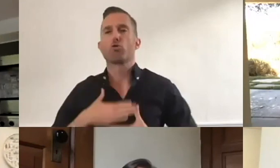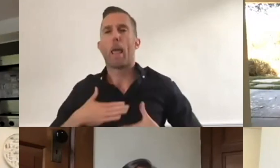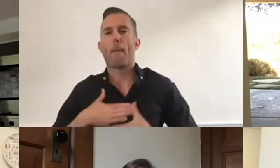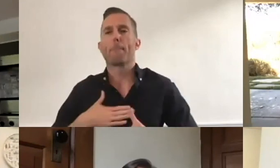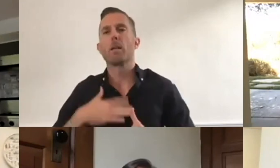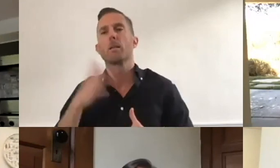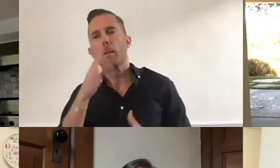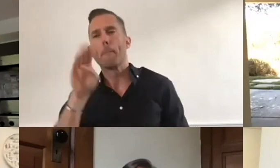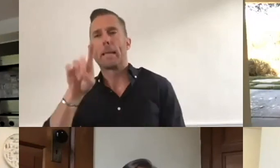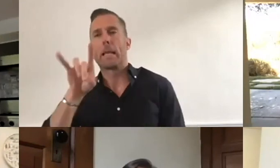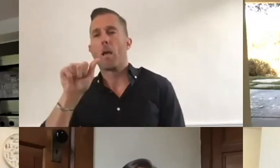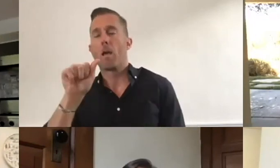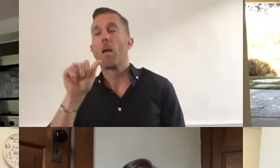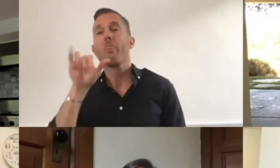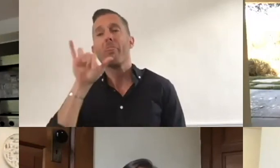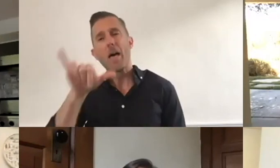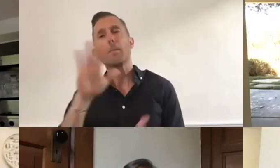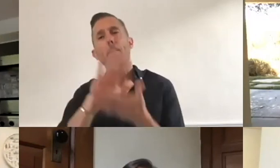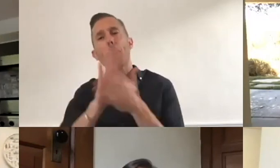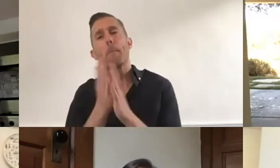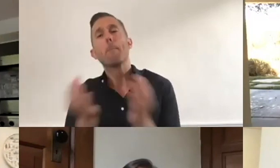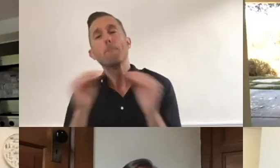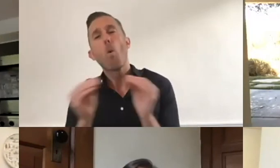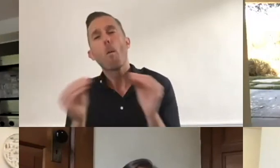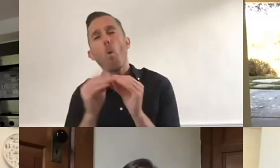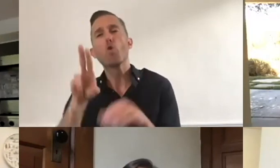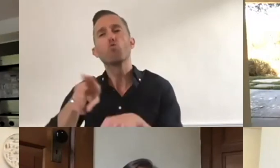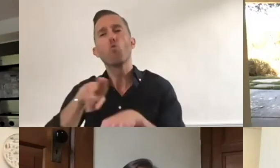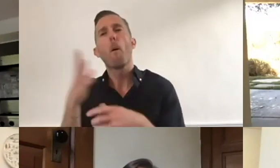is becoming more normal part of the conversation.